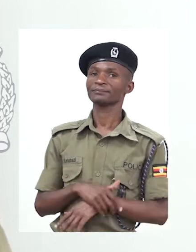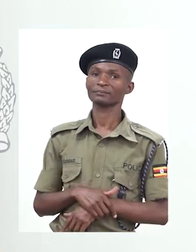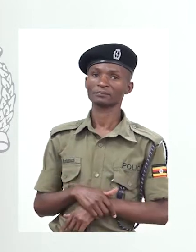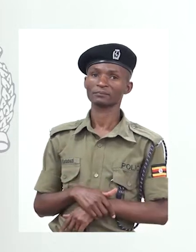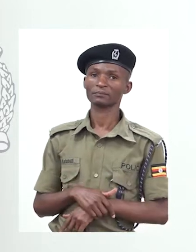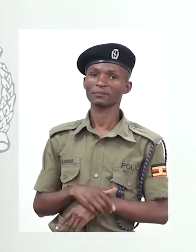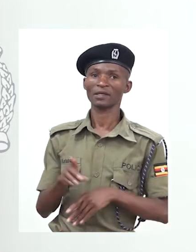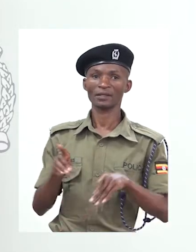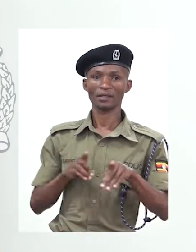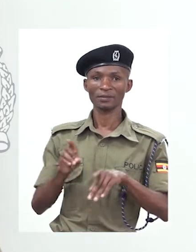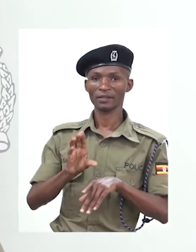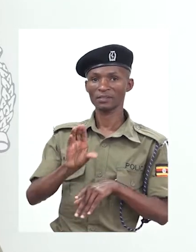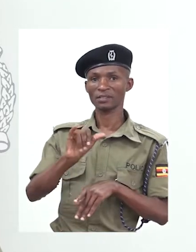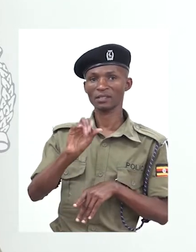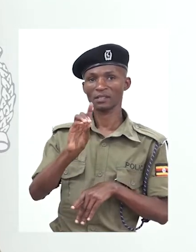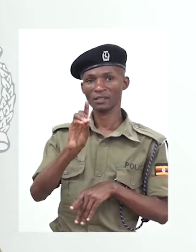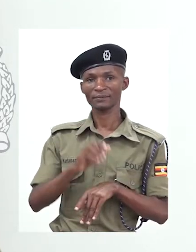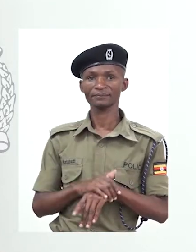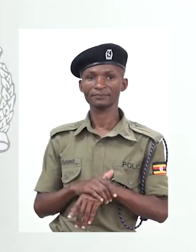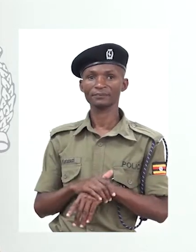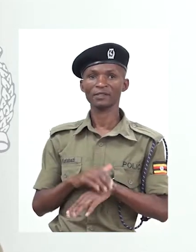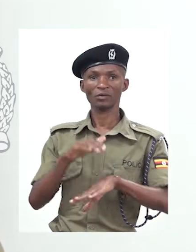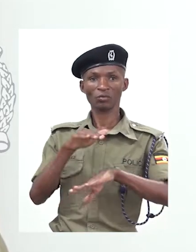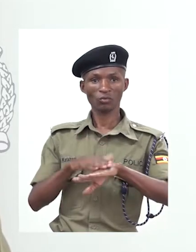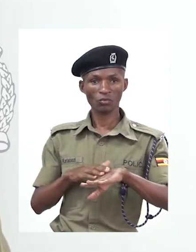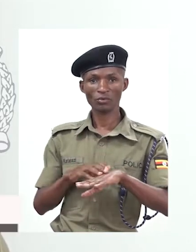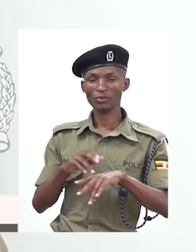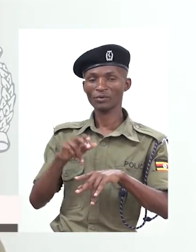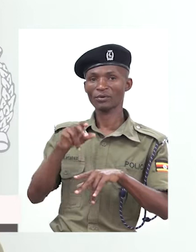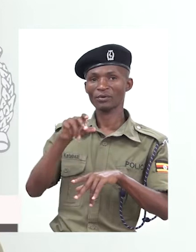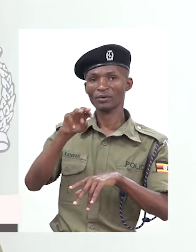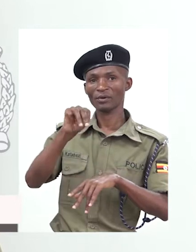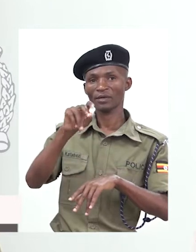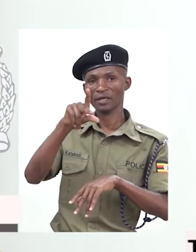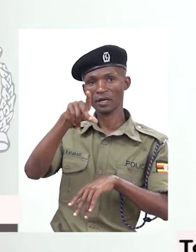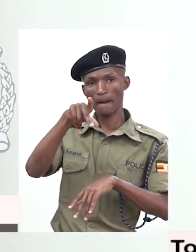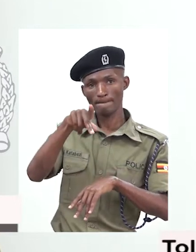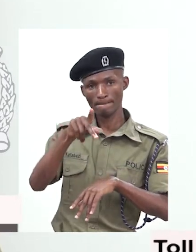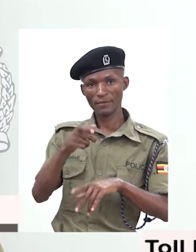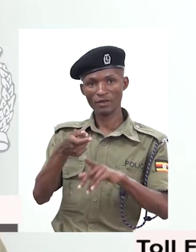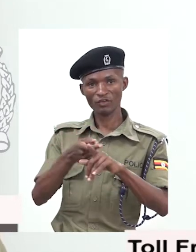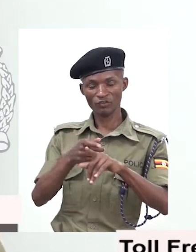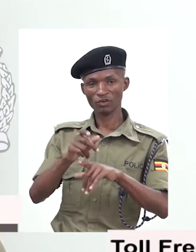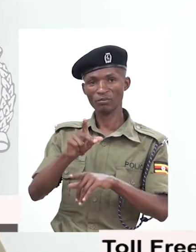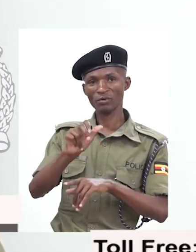The Directorate of CID has summoned the MP for Aringa for statement recording.